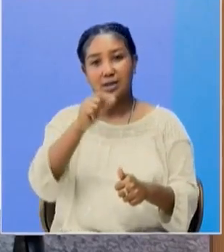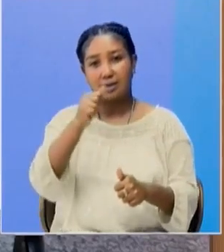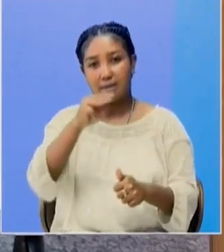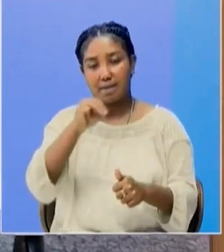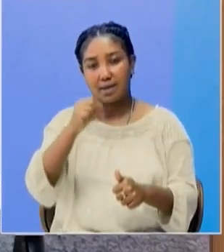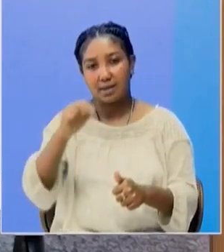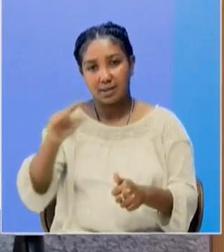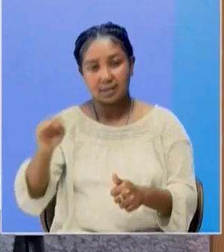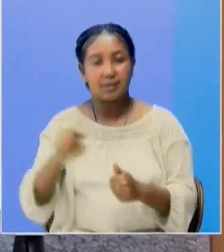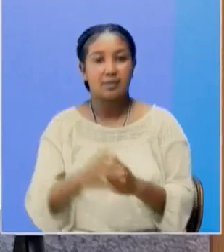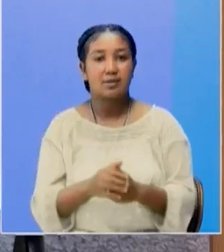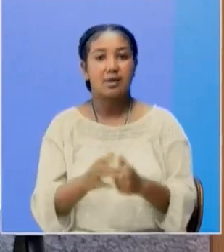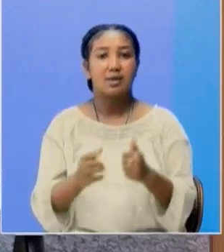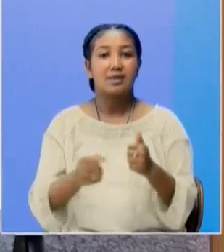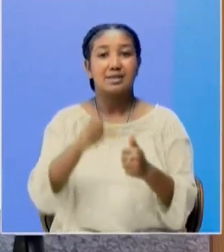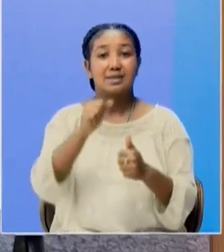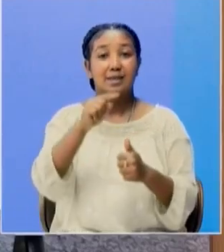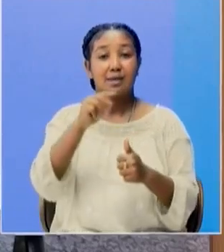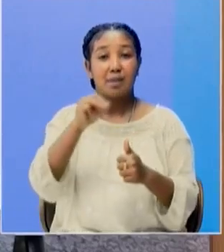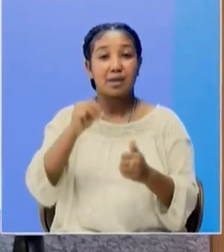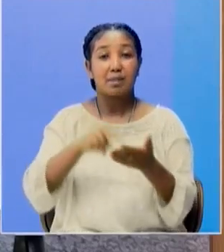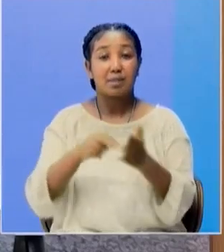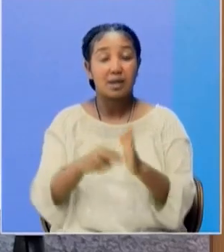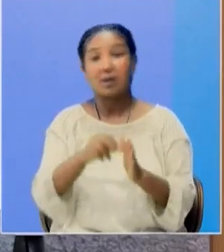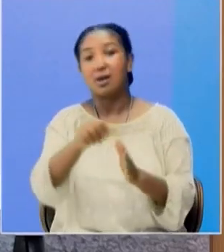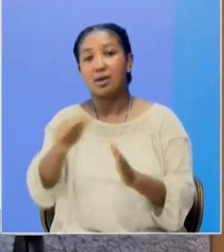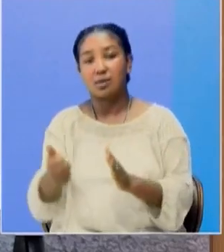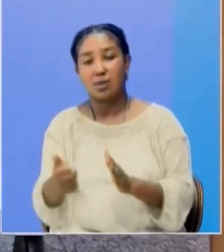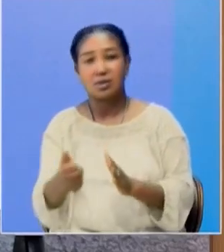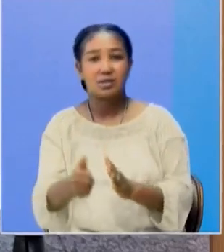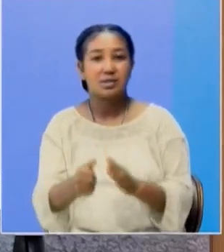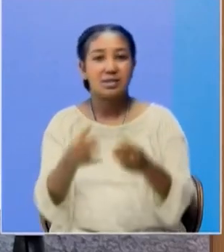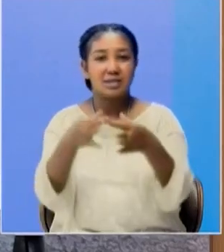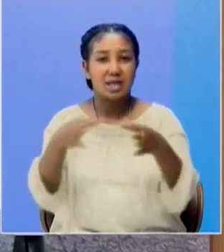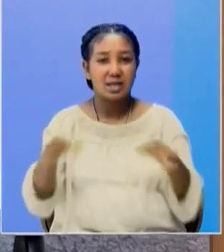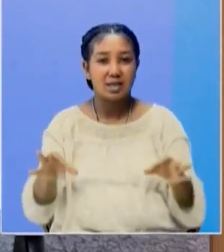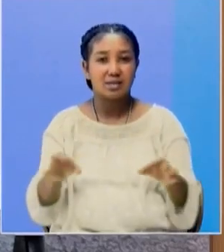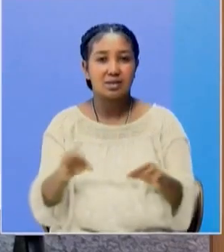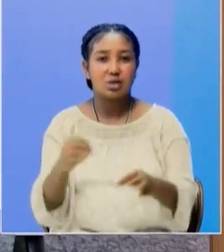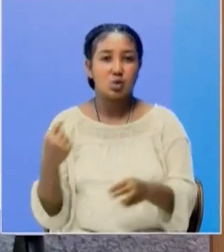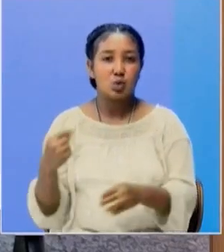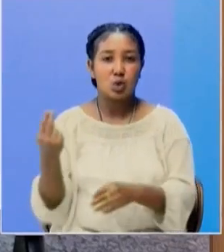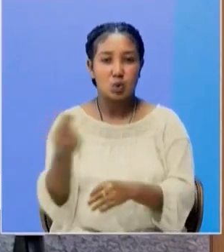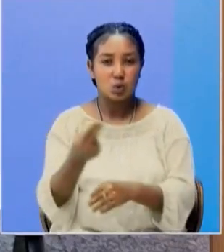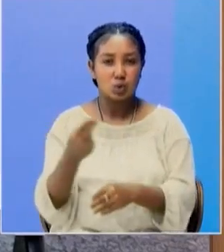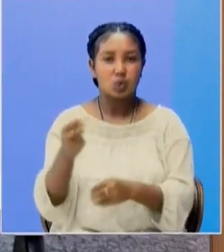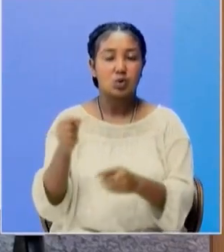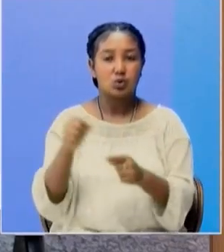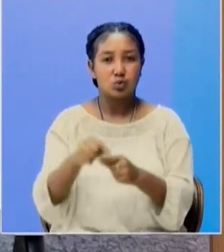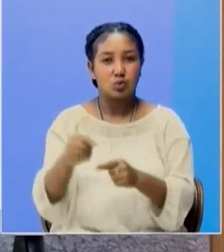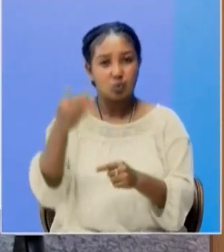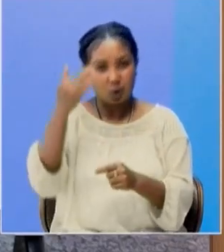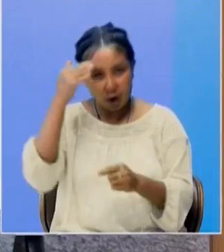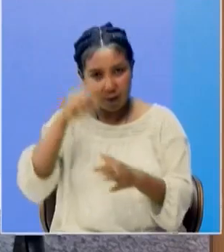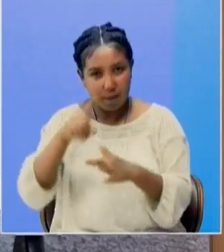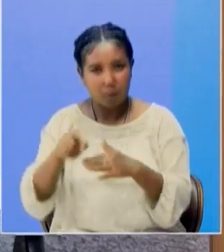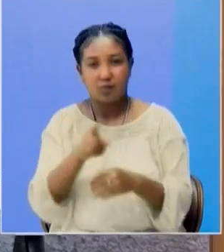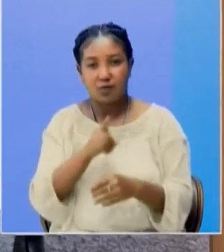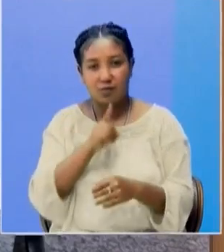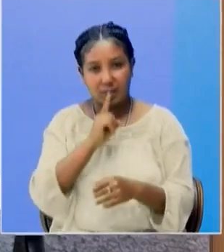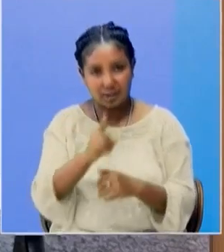statement. The statement means, in other ways, the sentence that we use just to know about